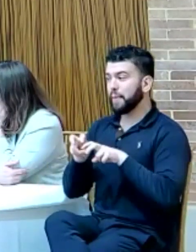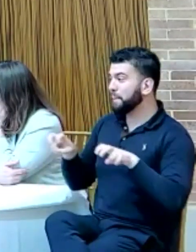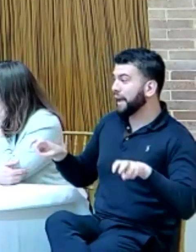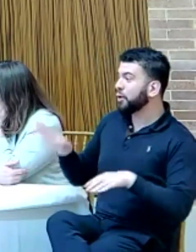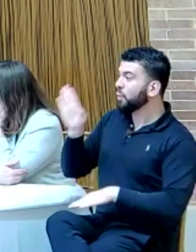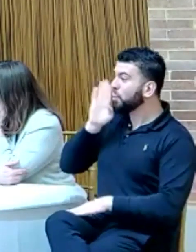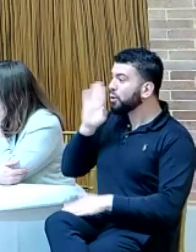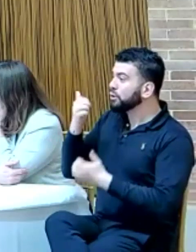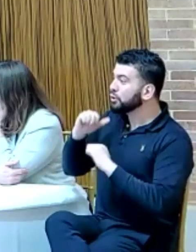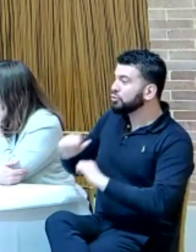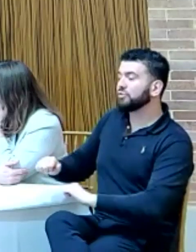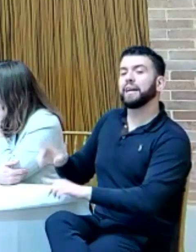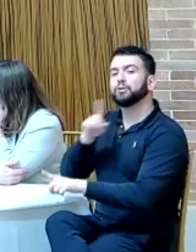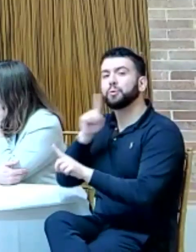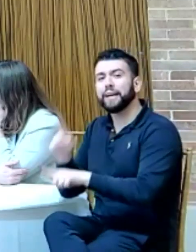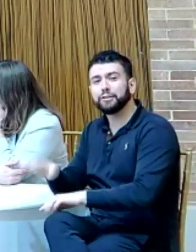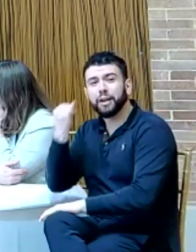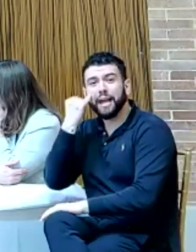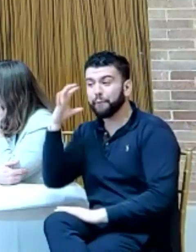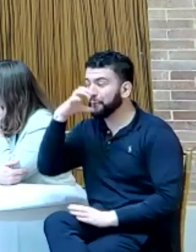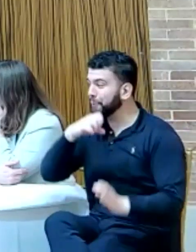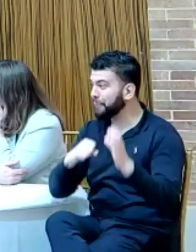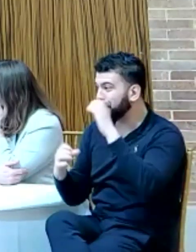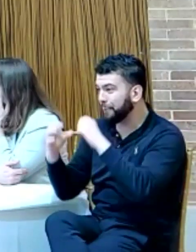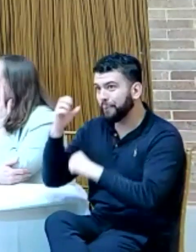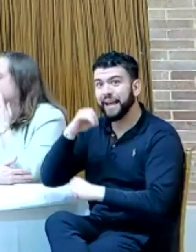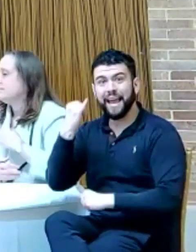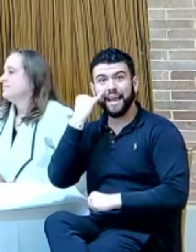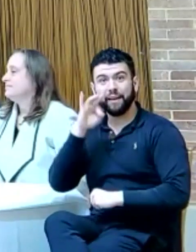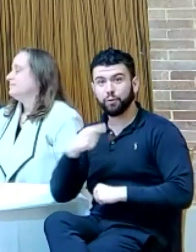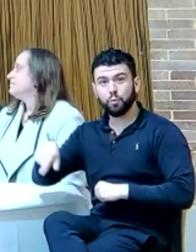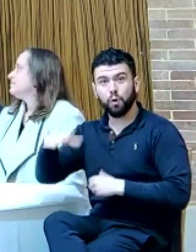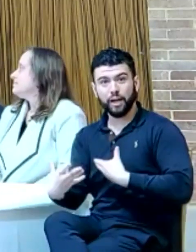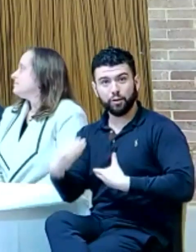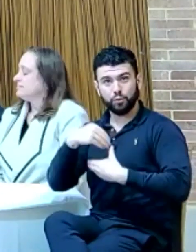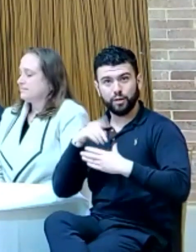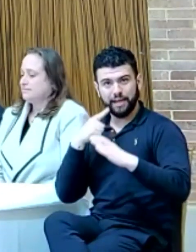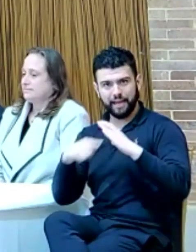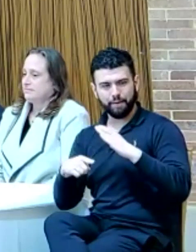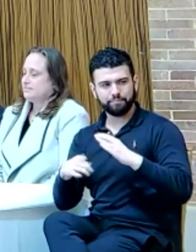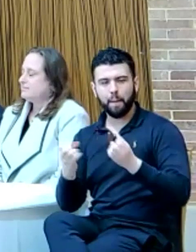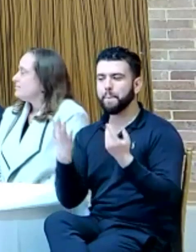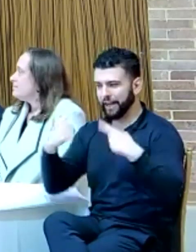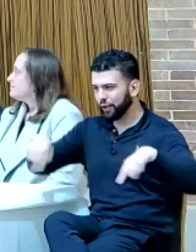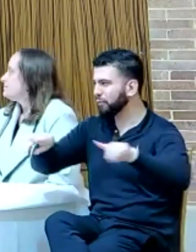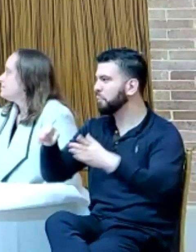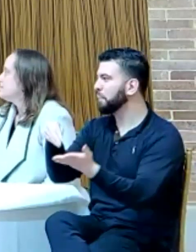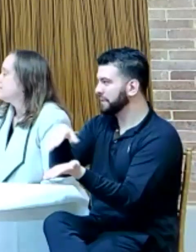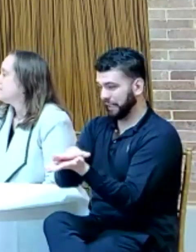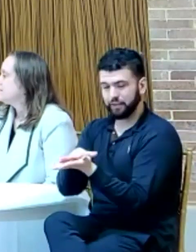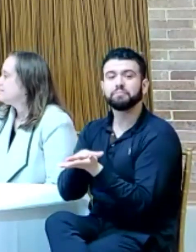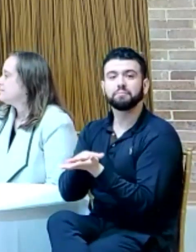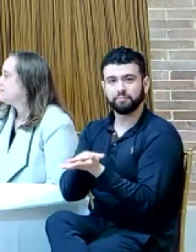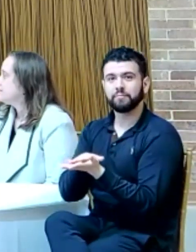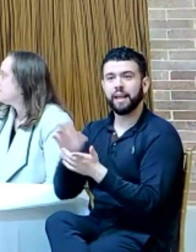reach them if we don't get to your question if you included your email which I see many of you did uh